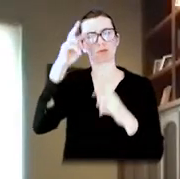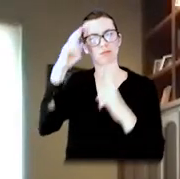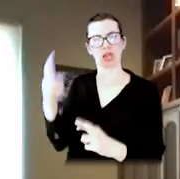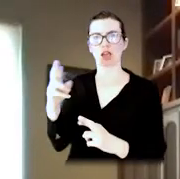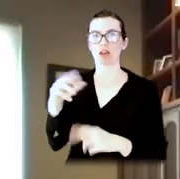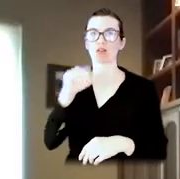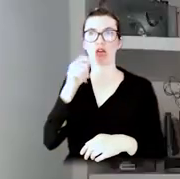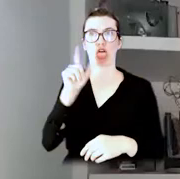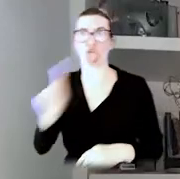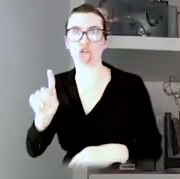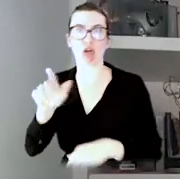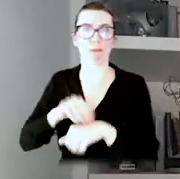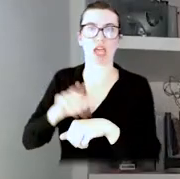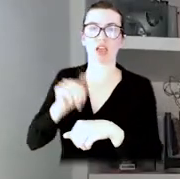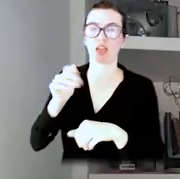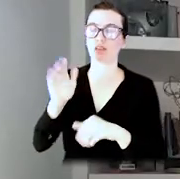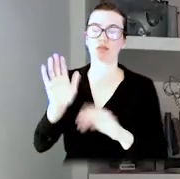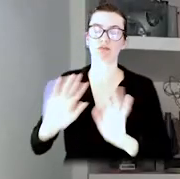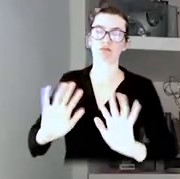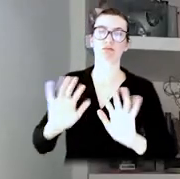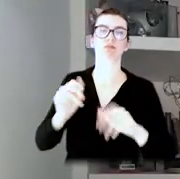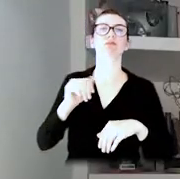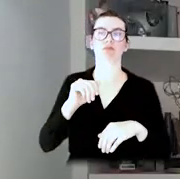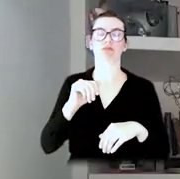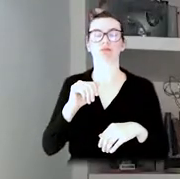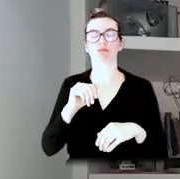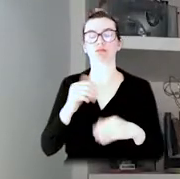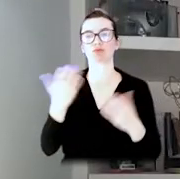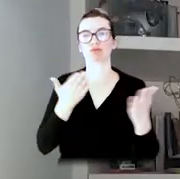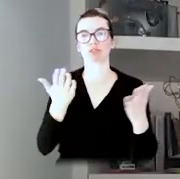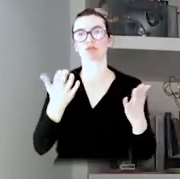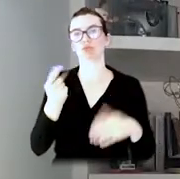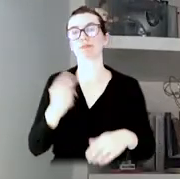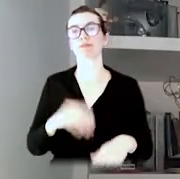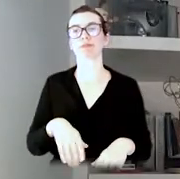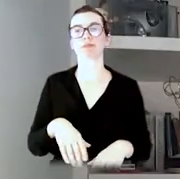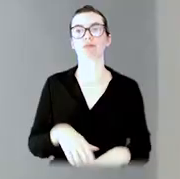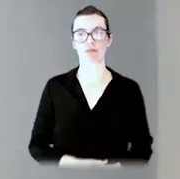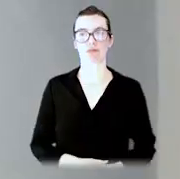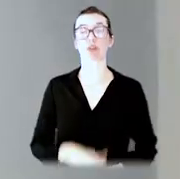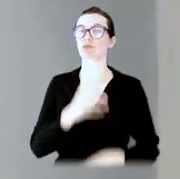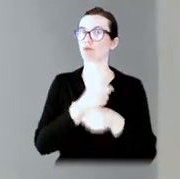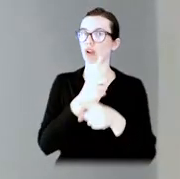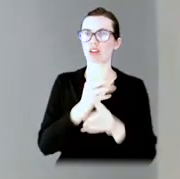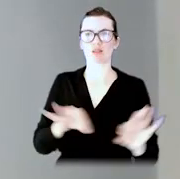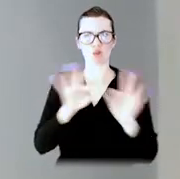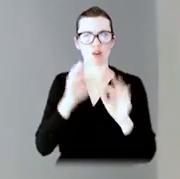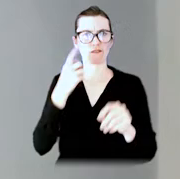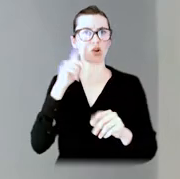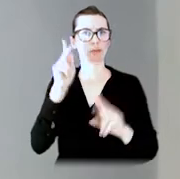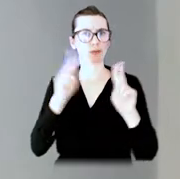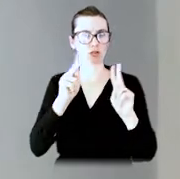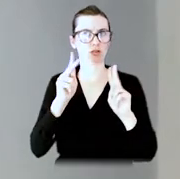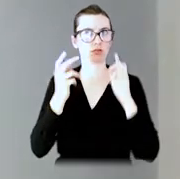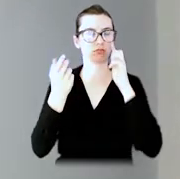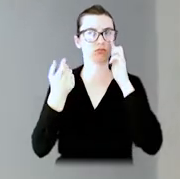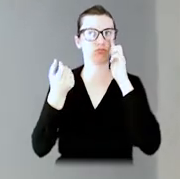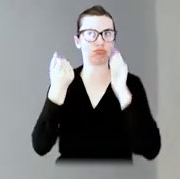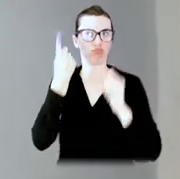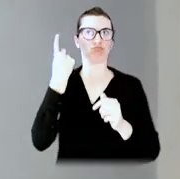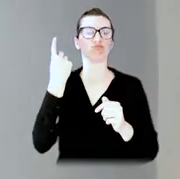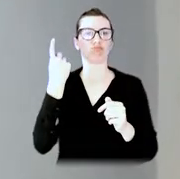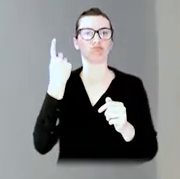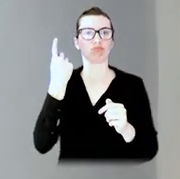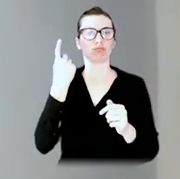all service dogs. Right. And it's really important for people to hear that and learn about that, that they are